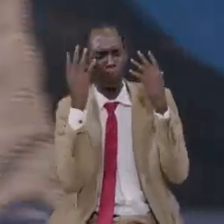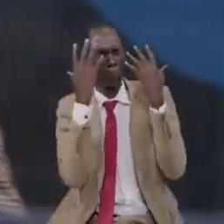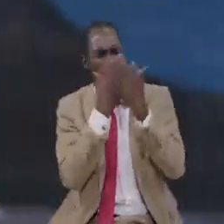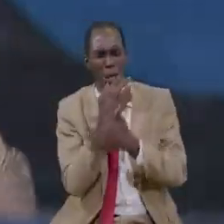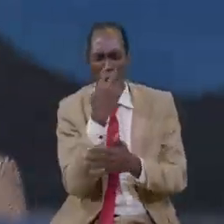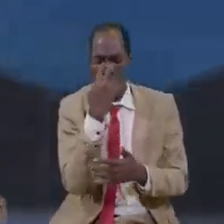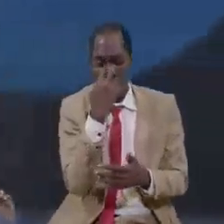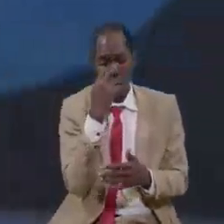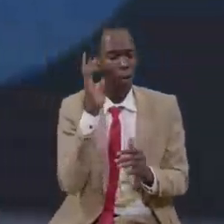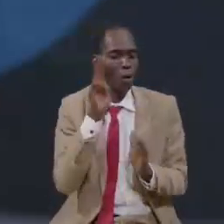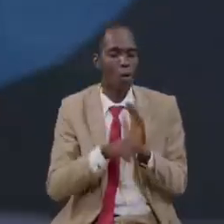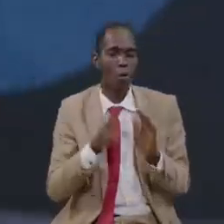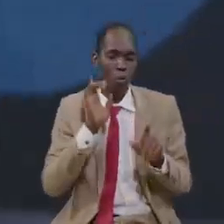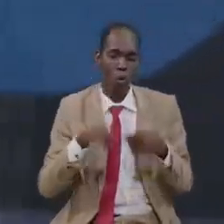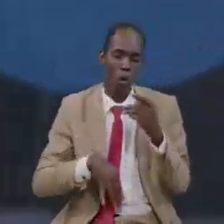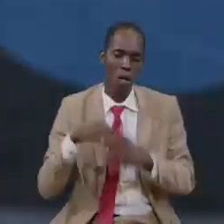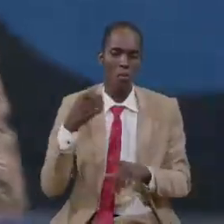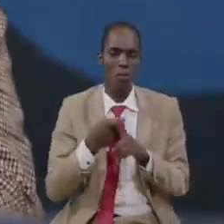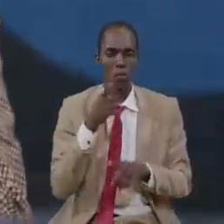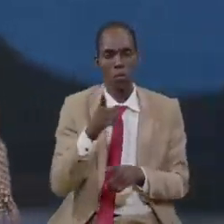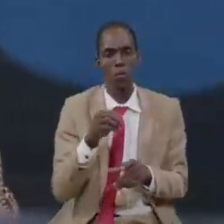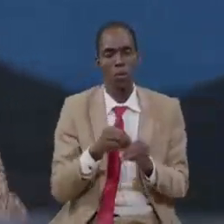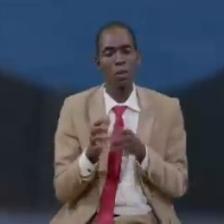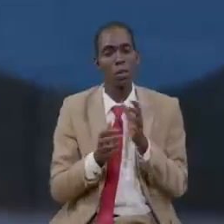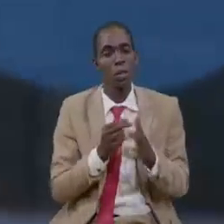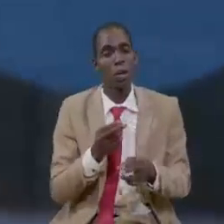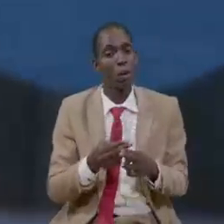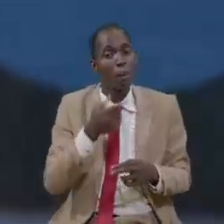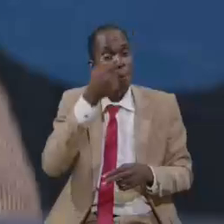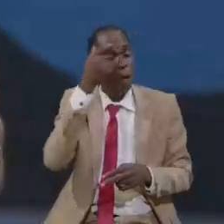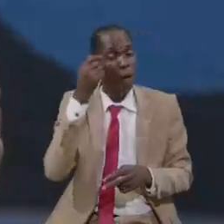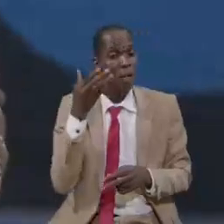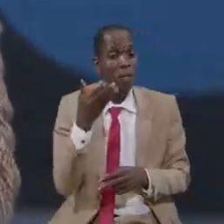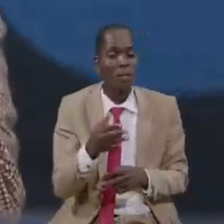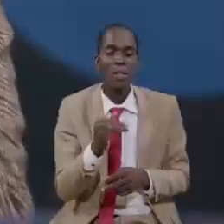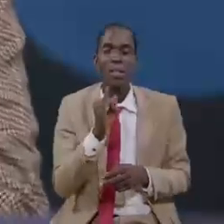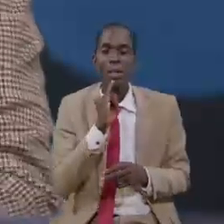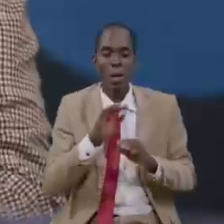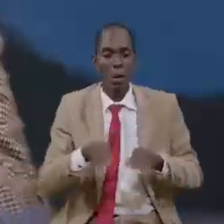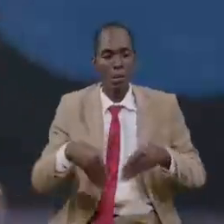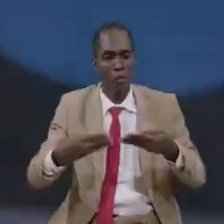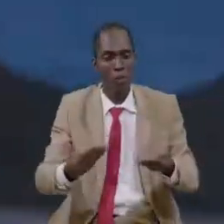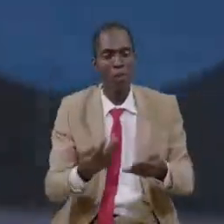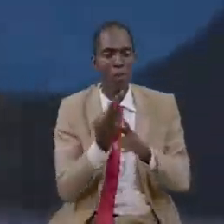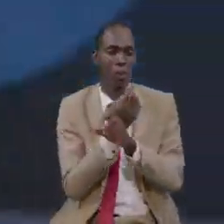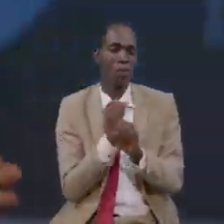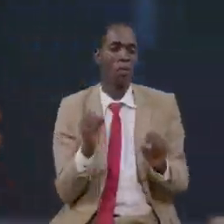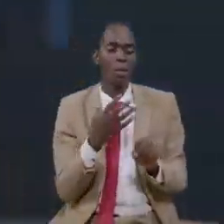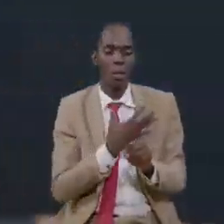sight. Because there is the provided redemption and recovery from